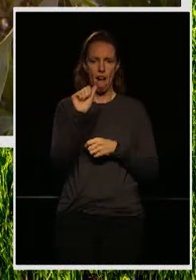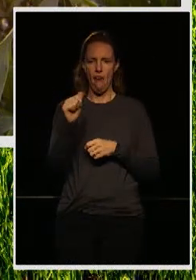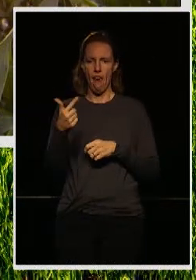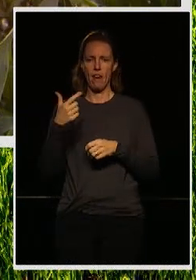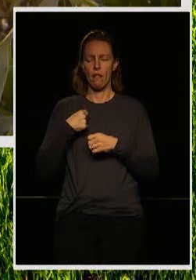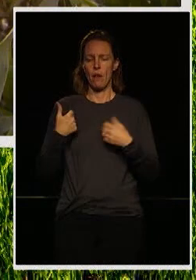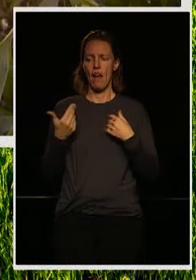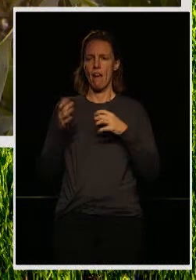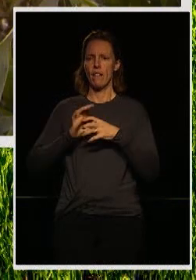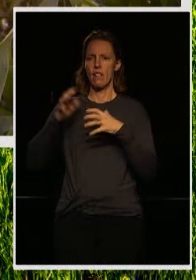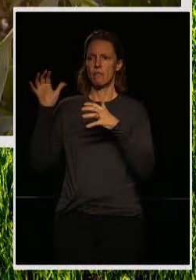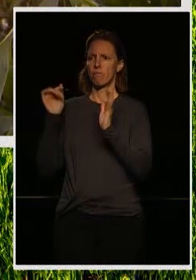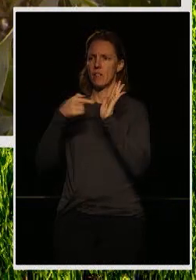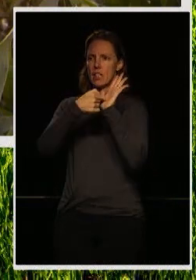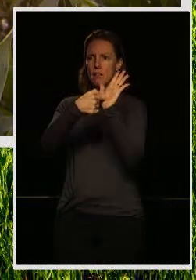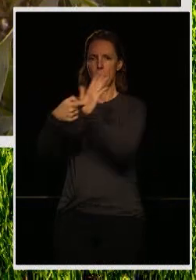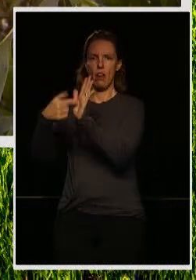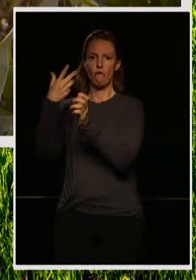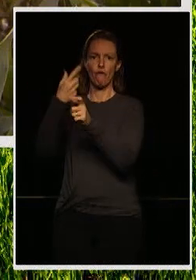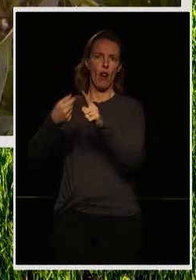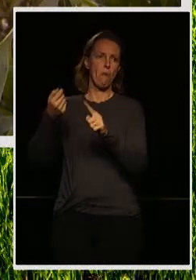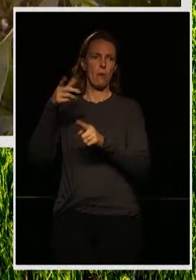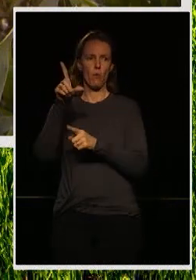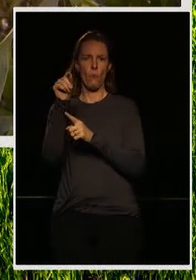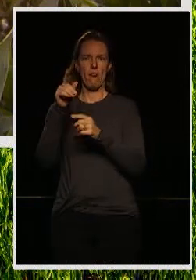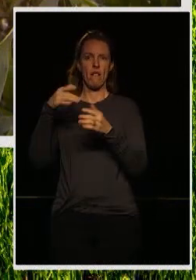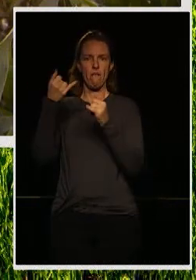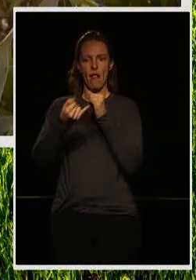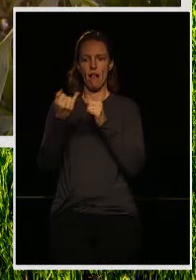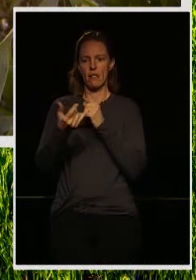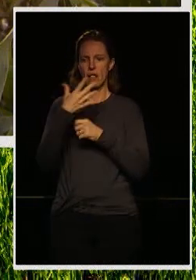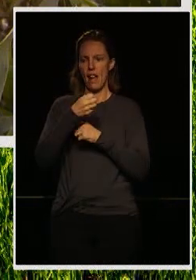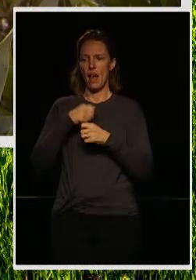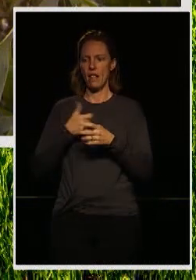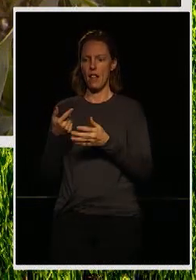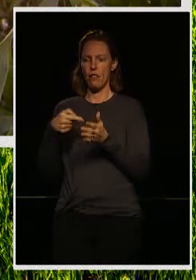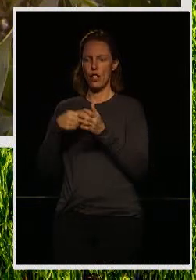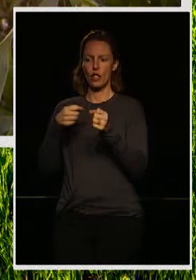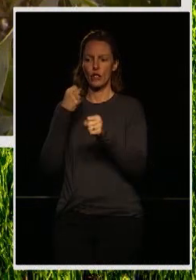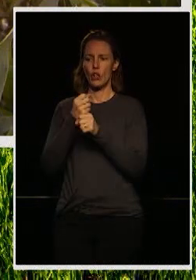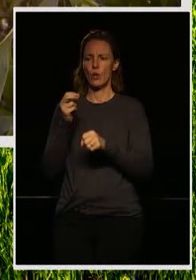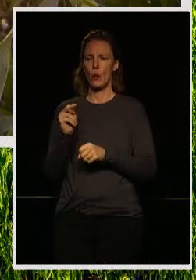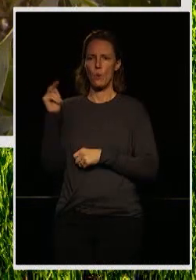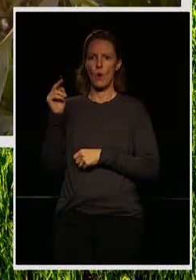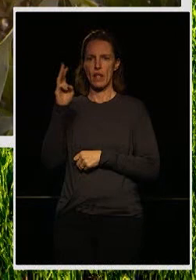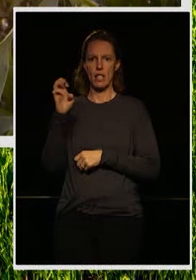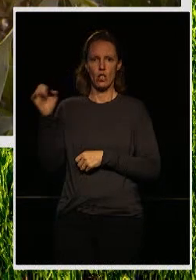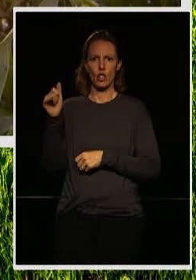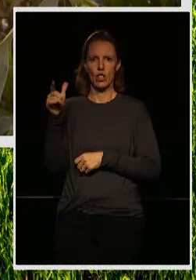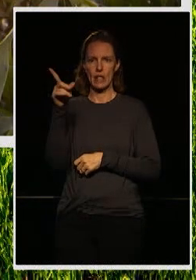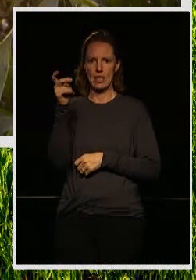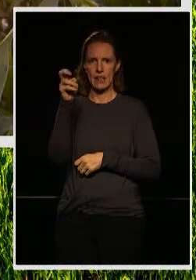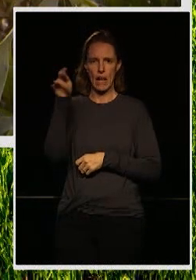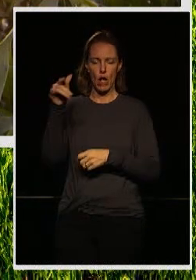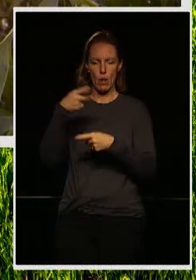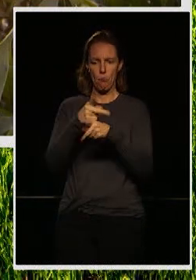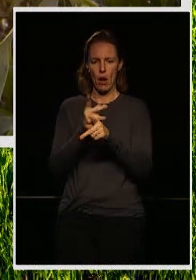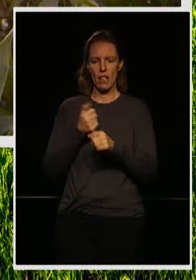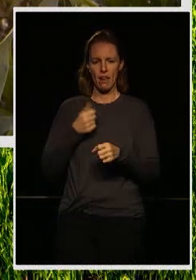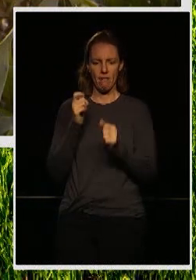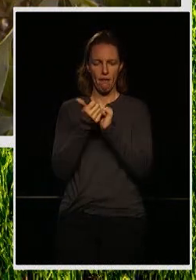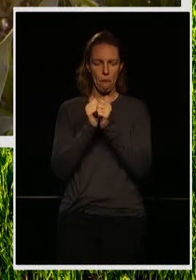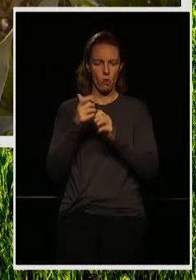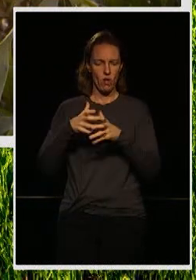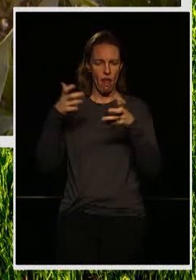from the 20 finalists and the three winners of this year's Northeastern Dairy Product Innovation Competition. So there's a lot going